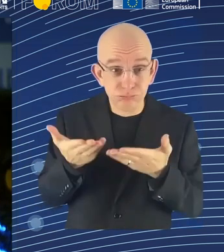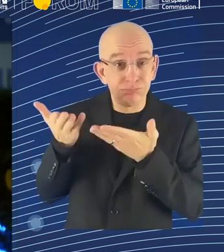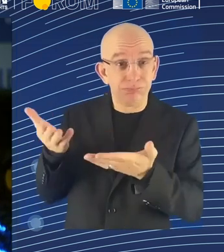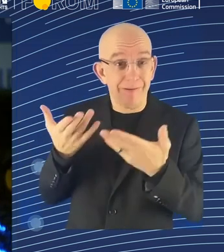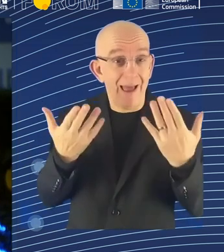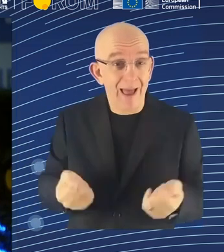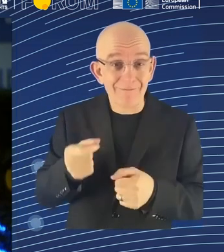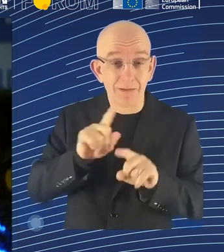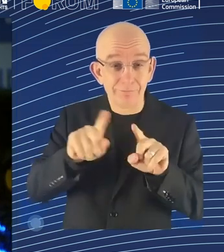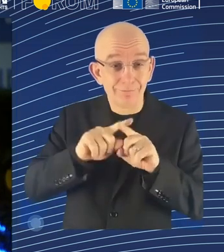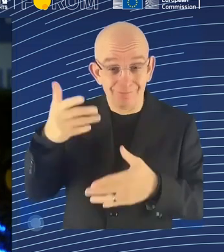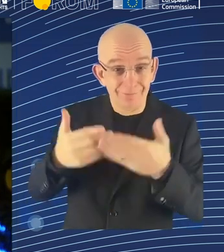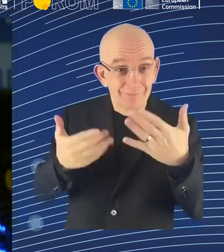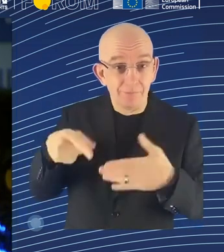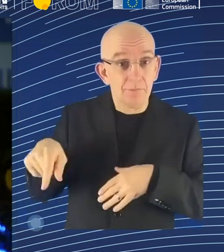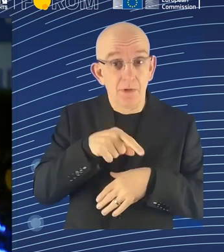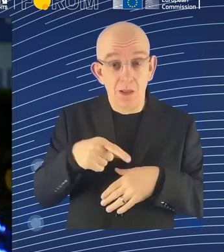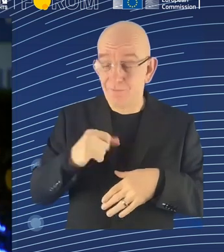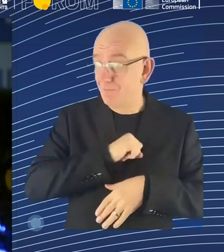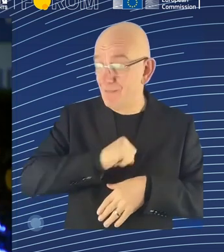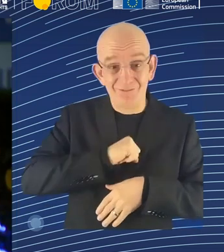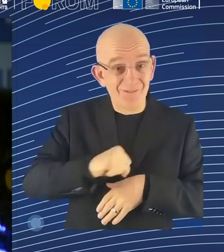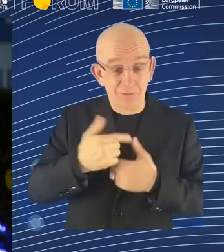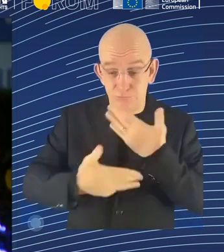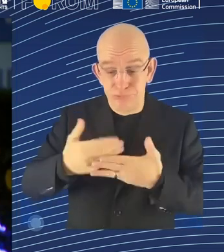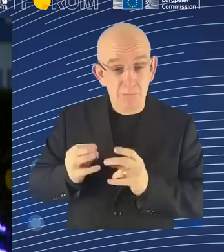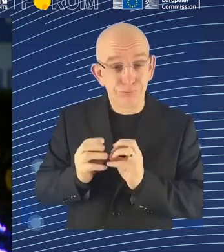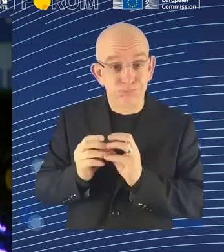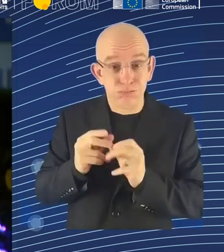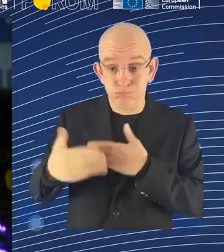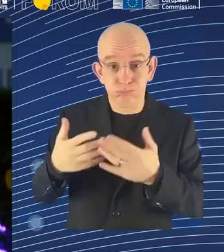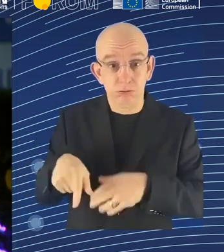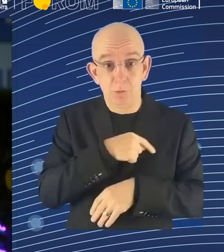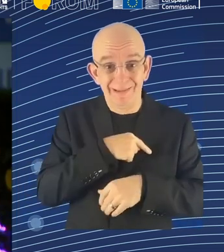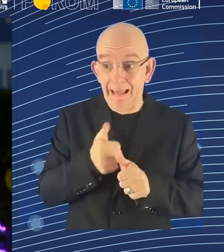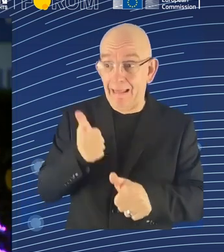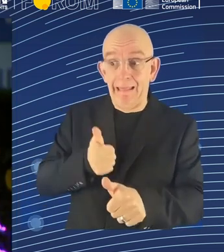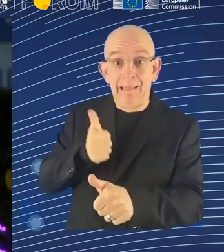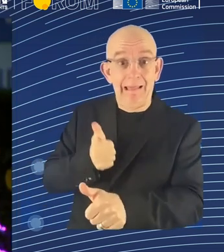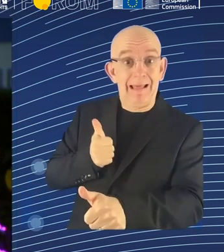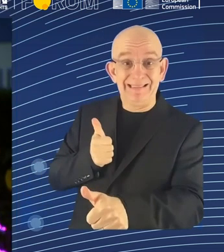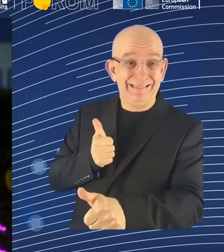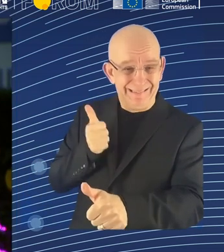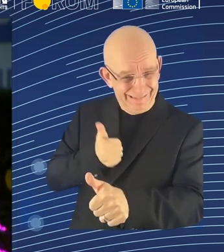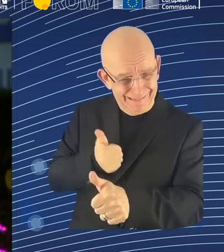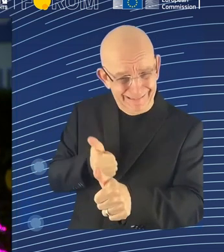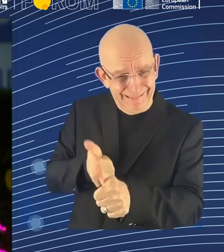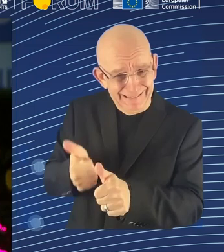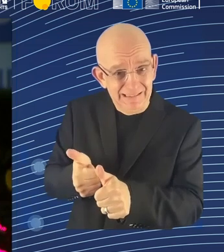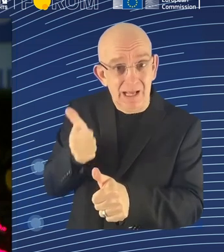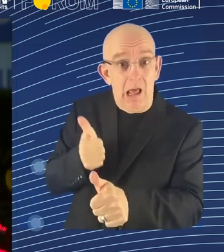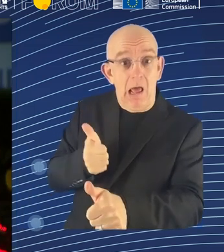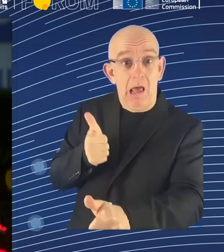changes. And why is that? Well, because we know that some of them will be problematic. I was in China, in Beijing, 3 days